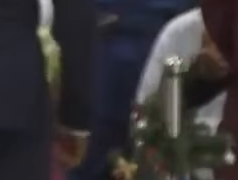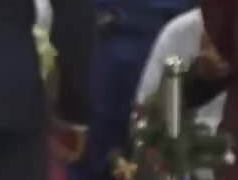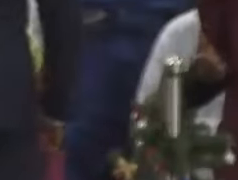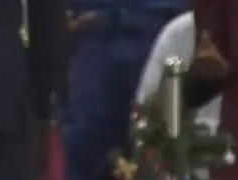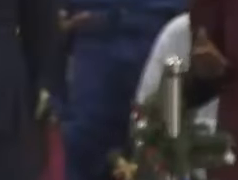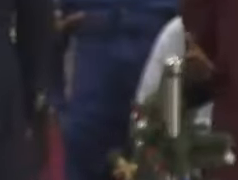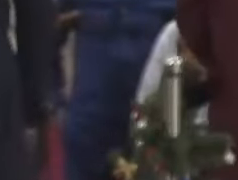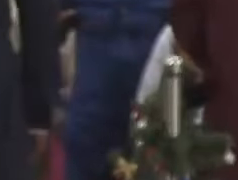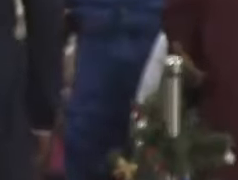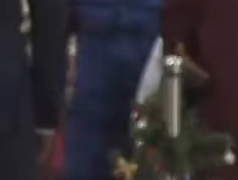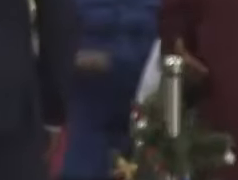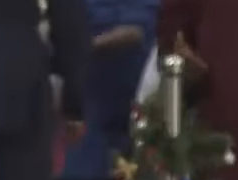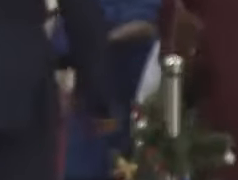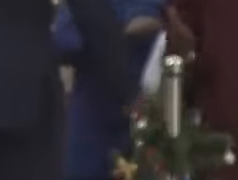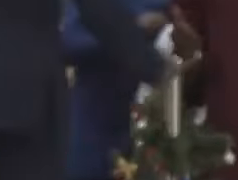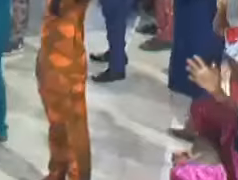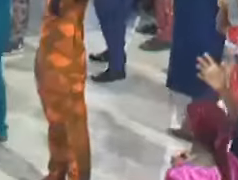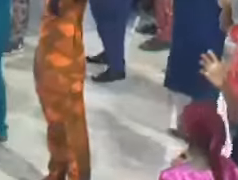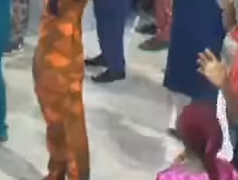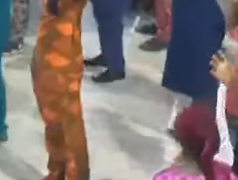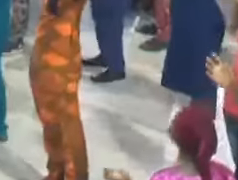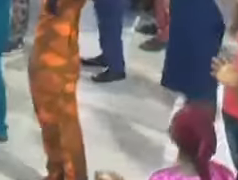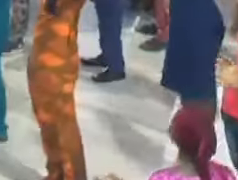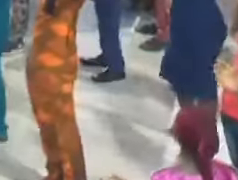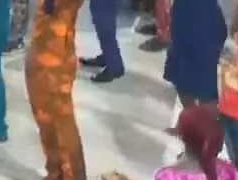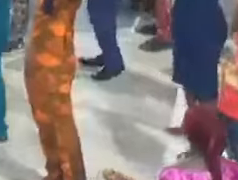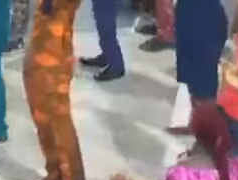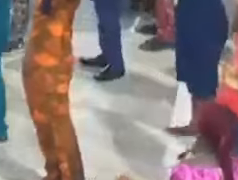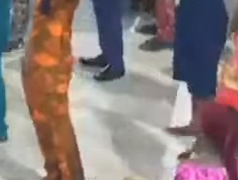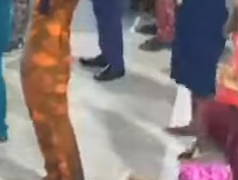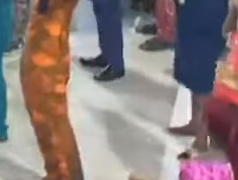there'll be no Pharaoh left in your life.